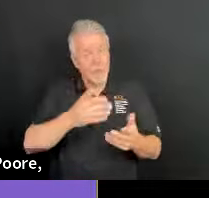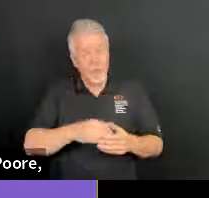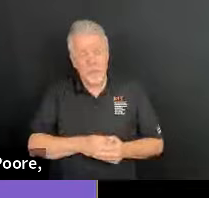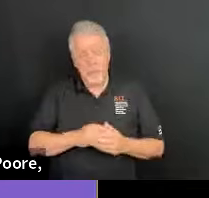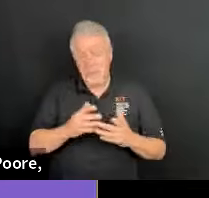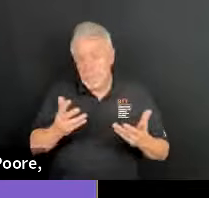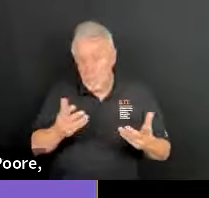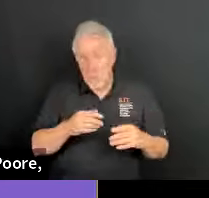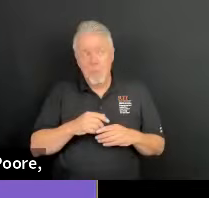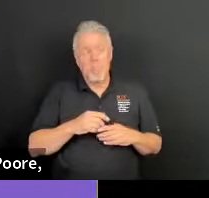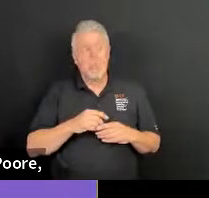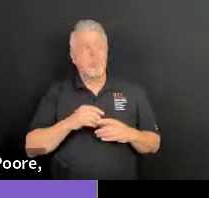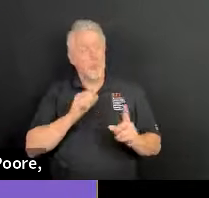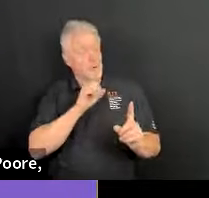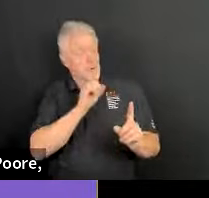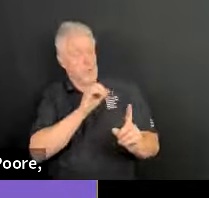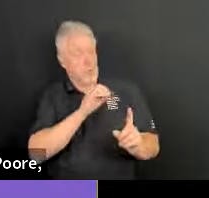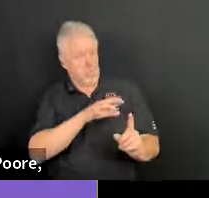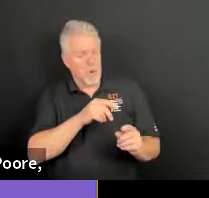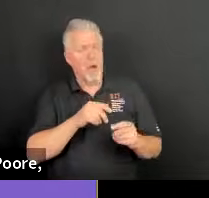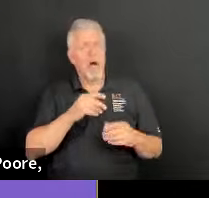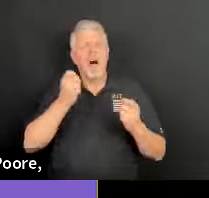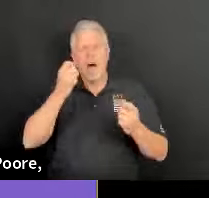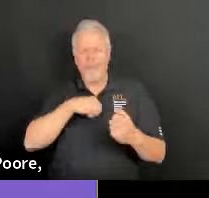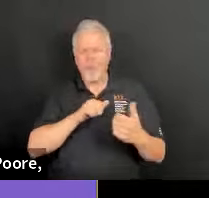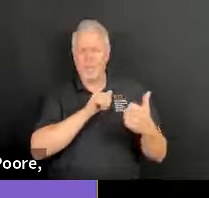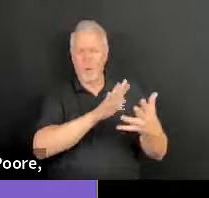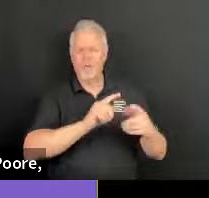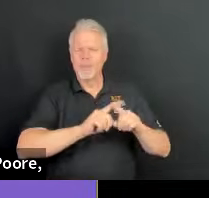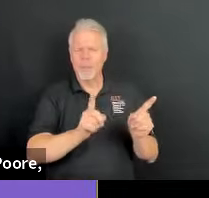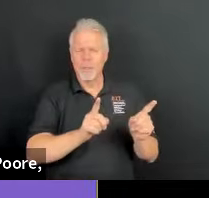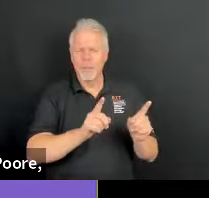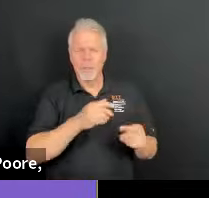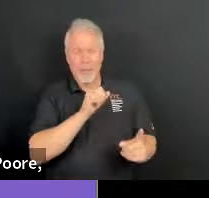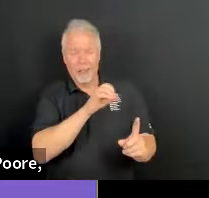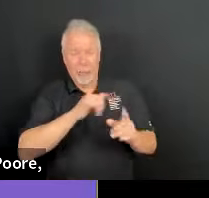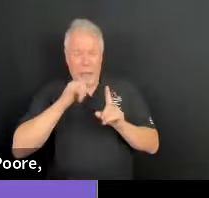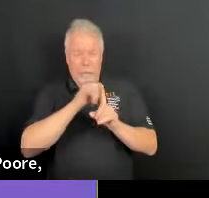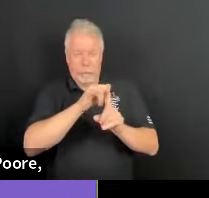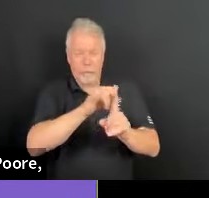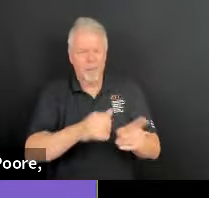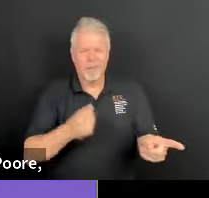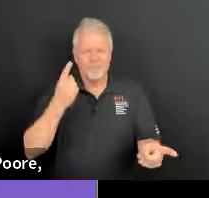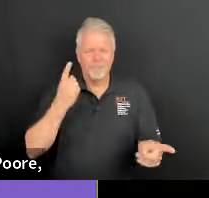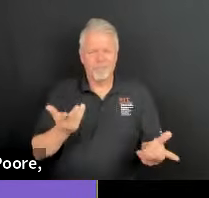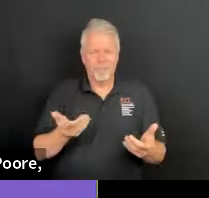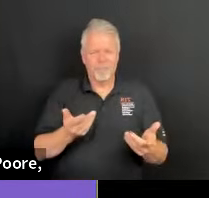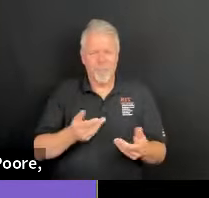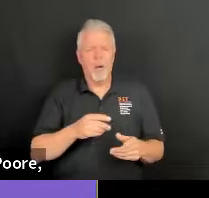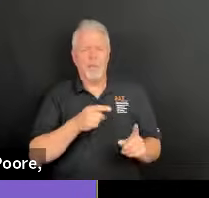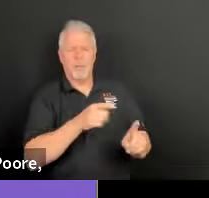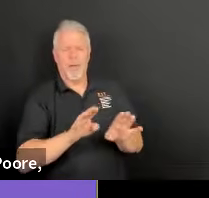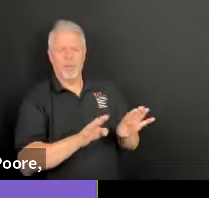typically more accepting with new information. So you can counsel somebody about a different